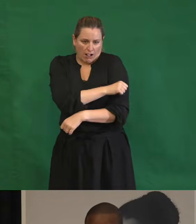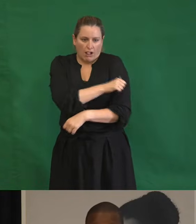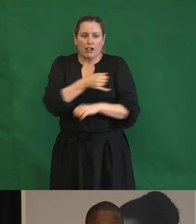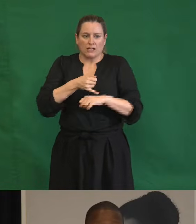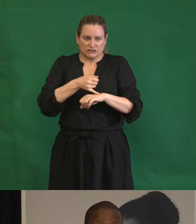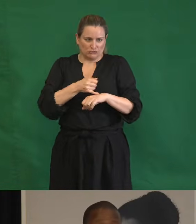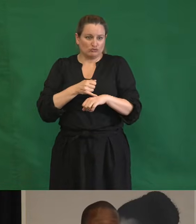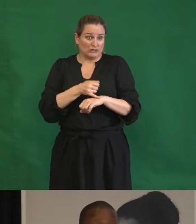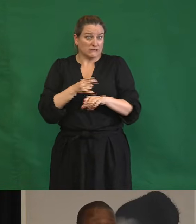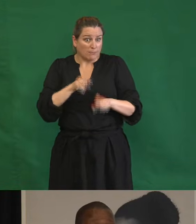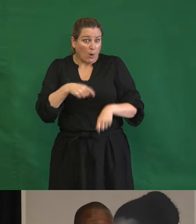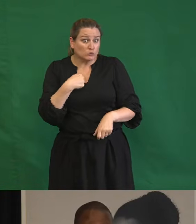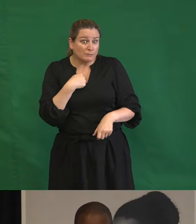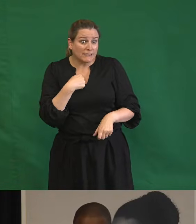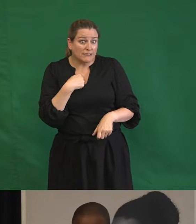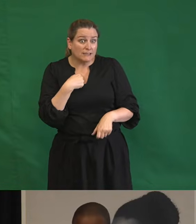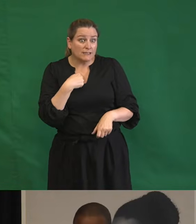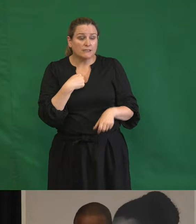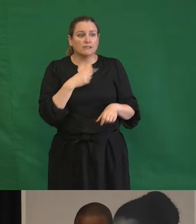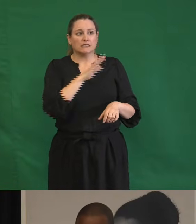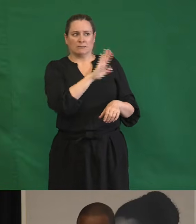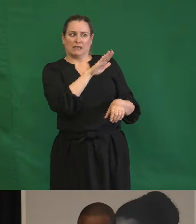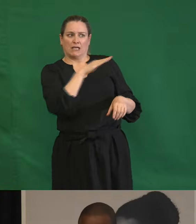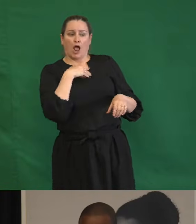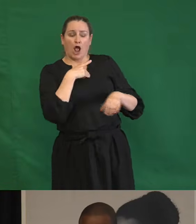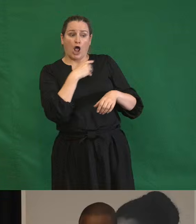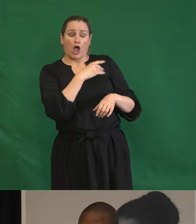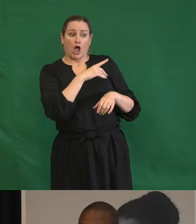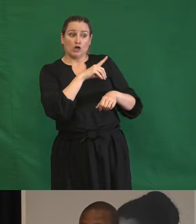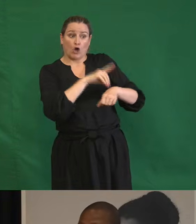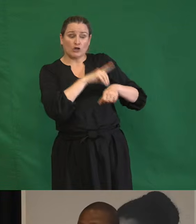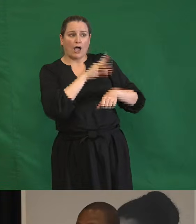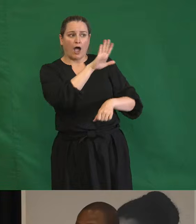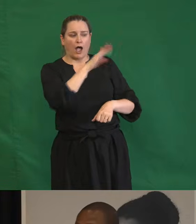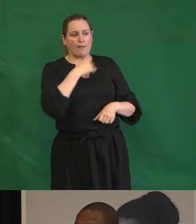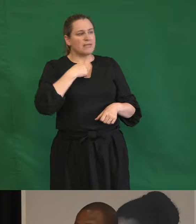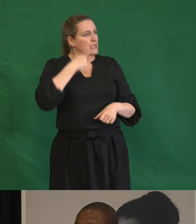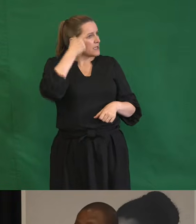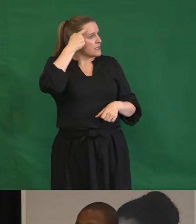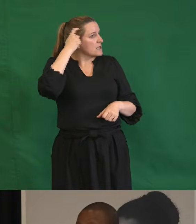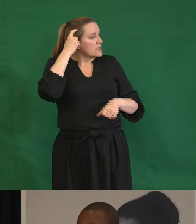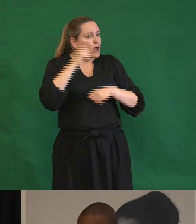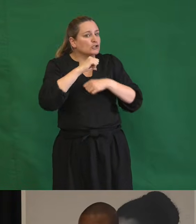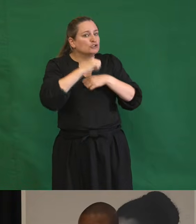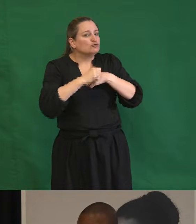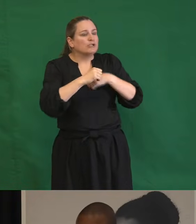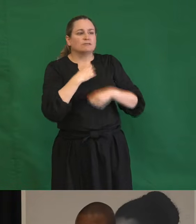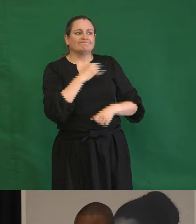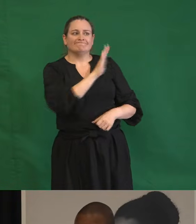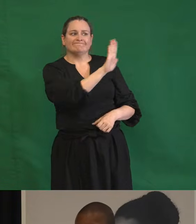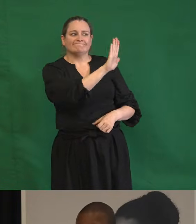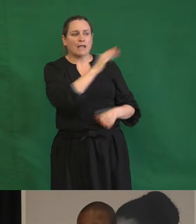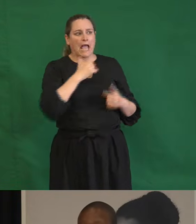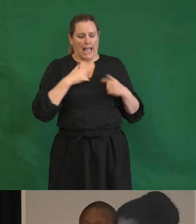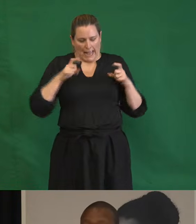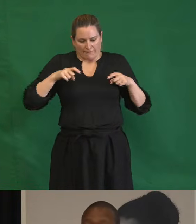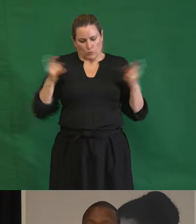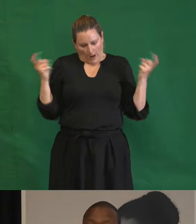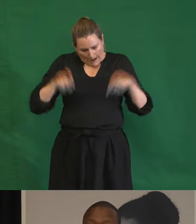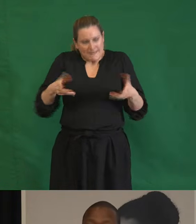And I told my neurosurgeon that it is not possible for me to miss the commitment today.